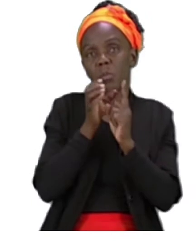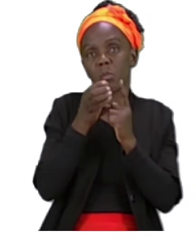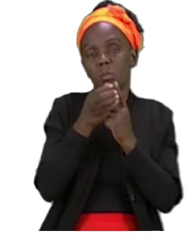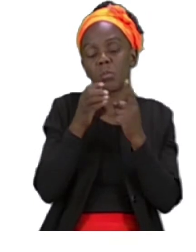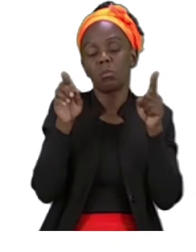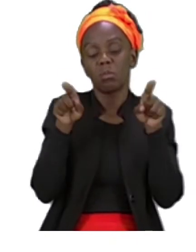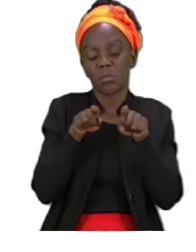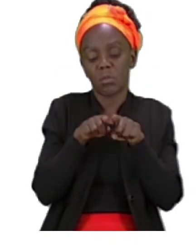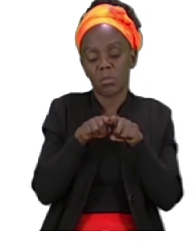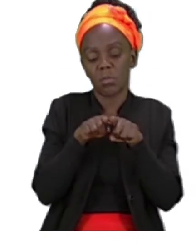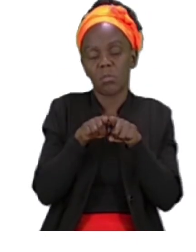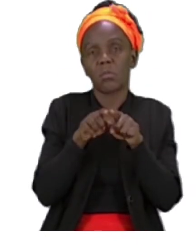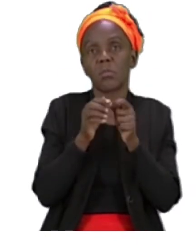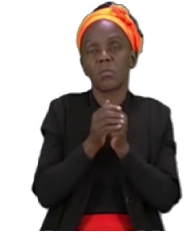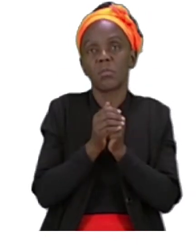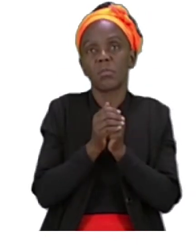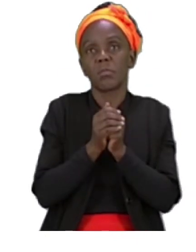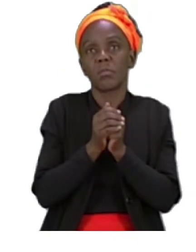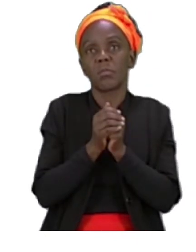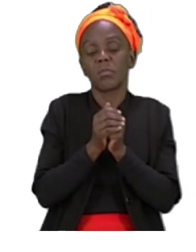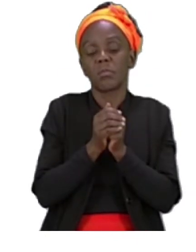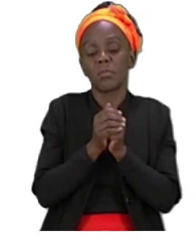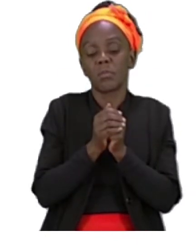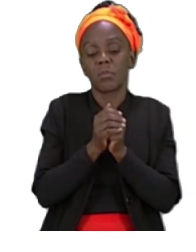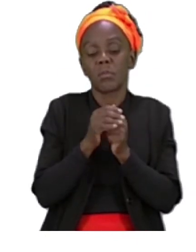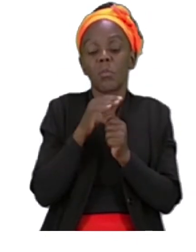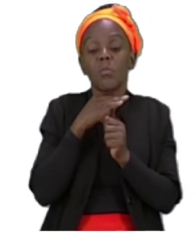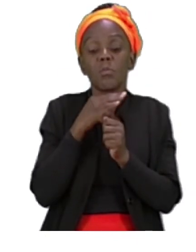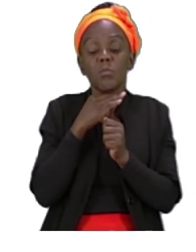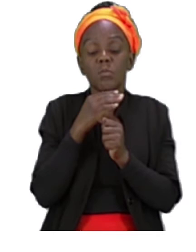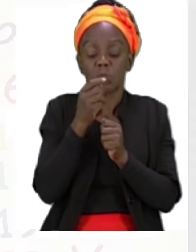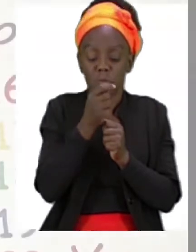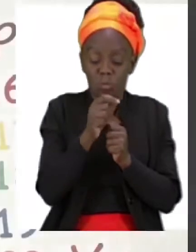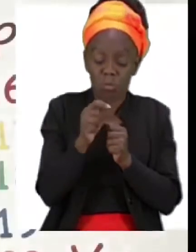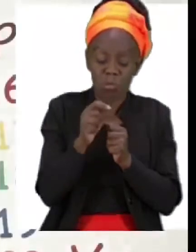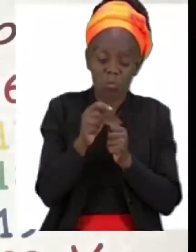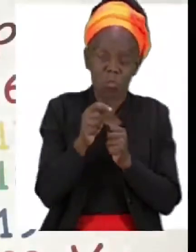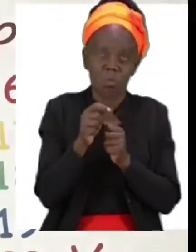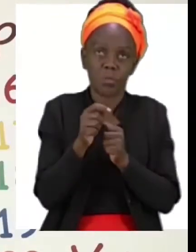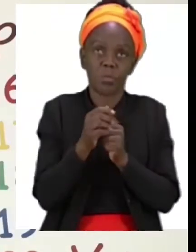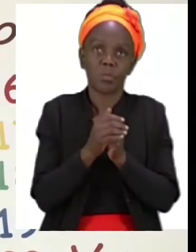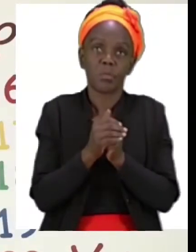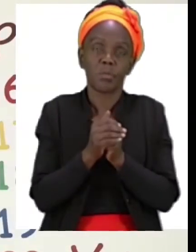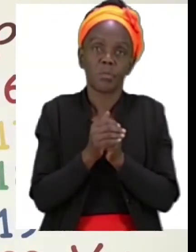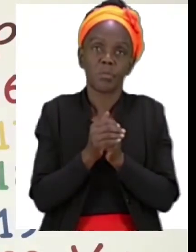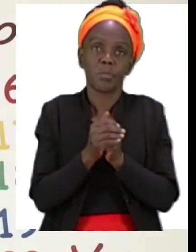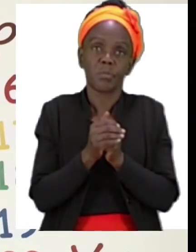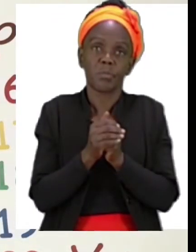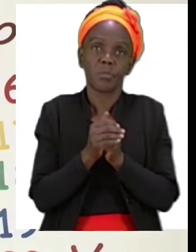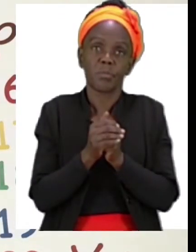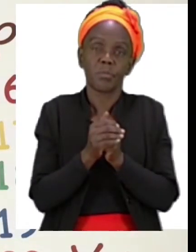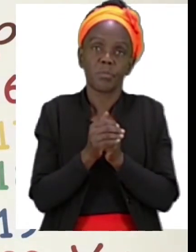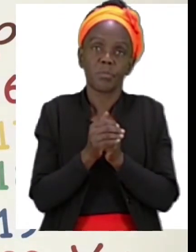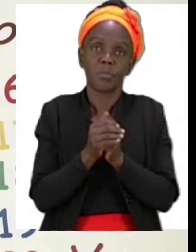to write on my story that we have the same culture.